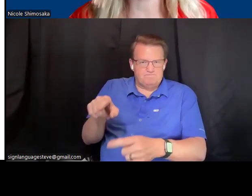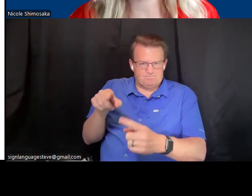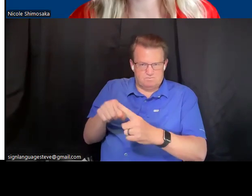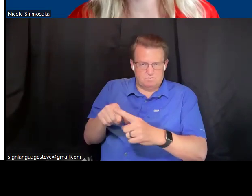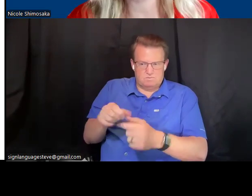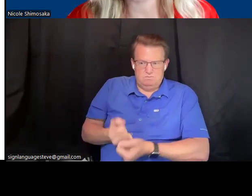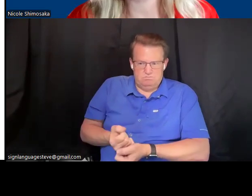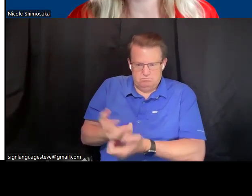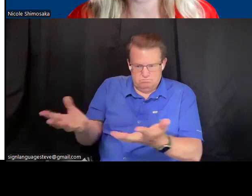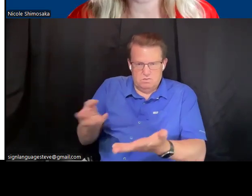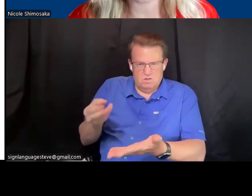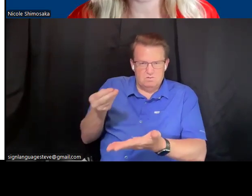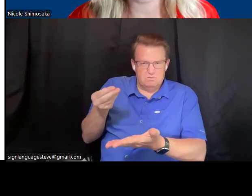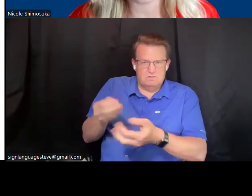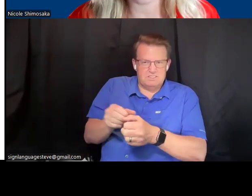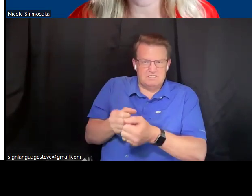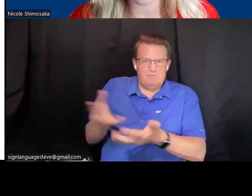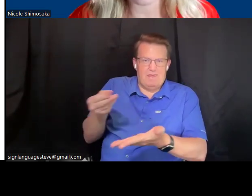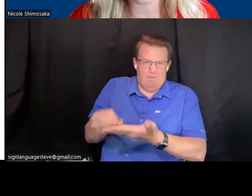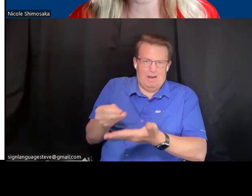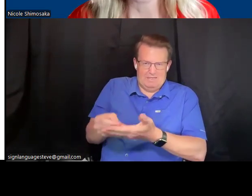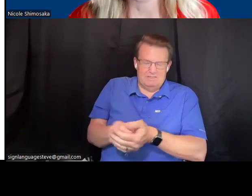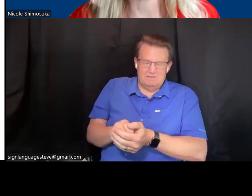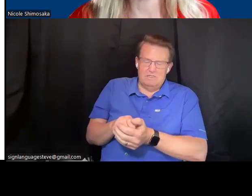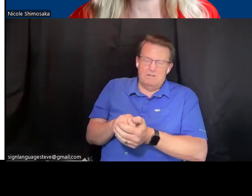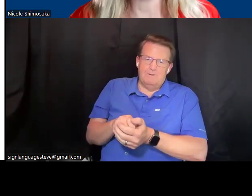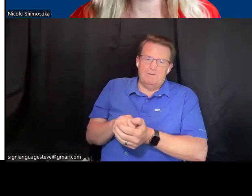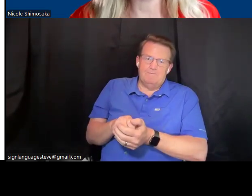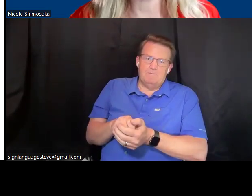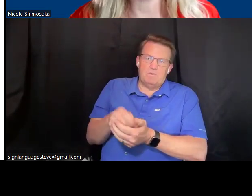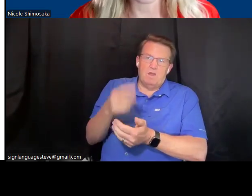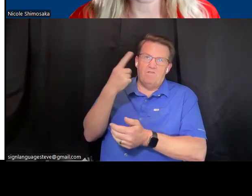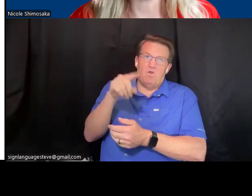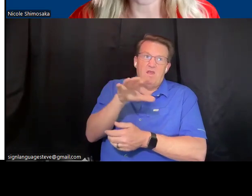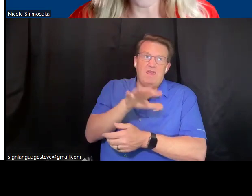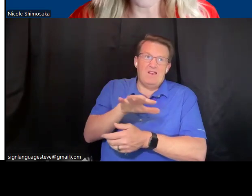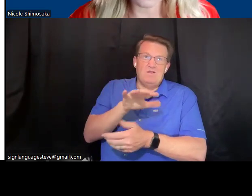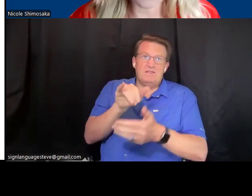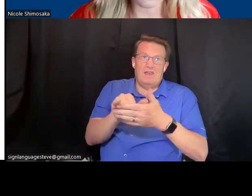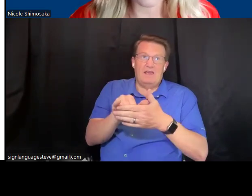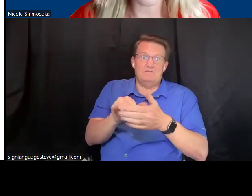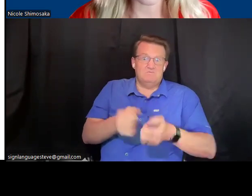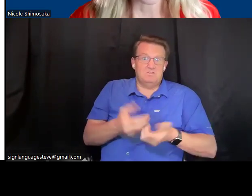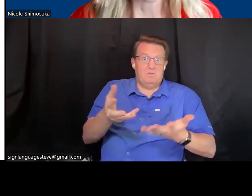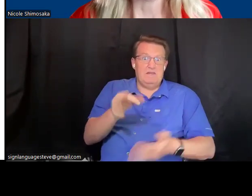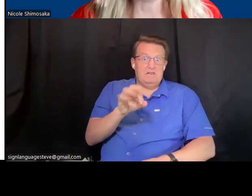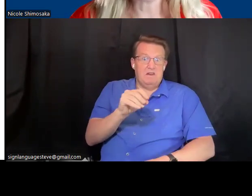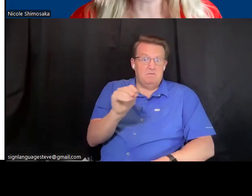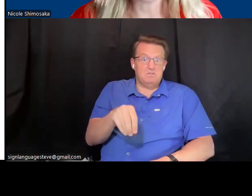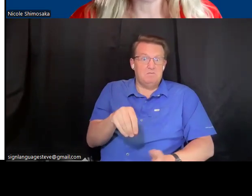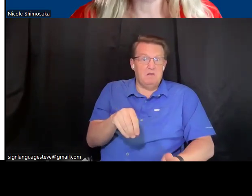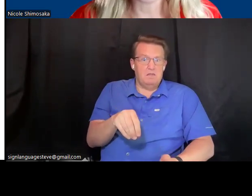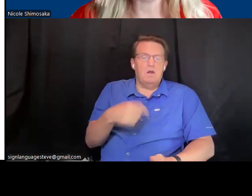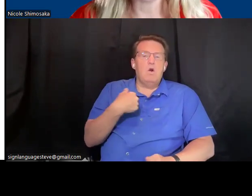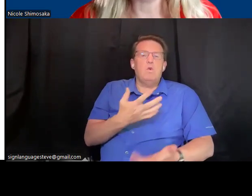maximum capabilities in spending and the funding. And for areas that are expending that, we want to